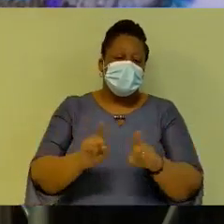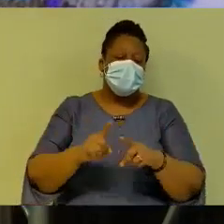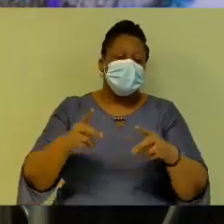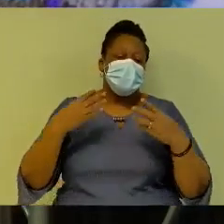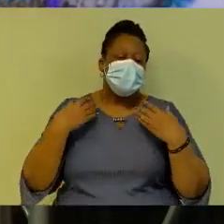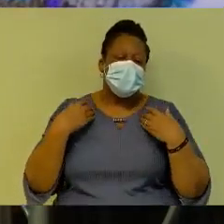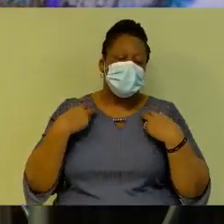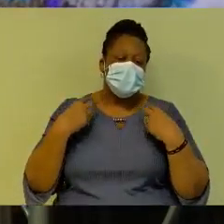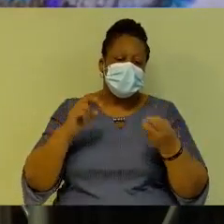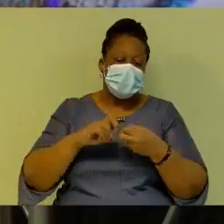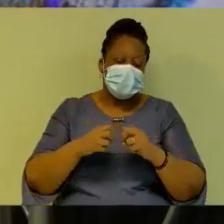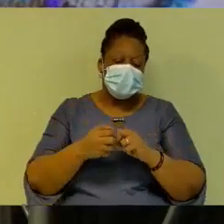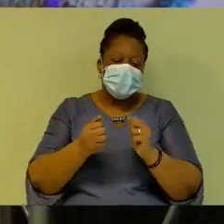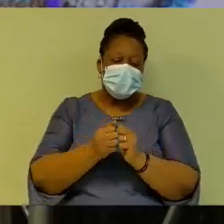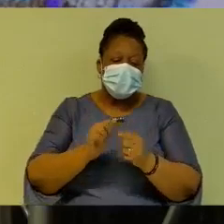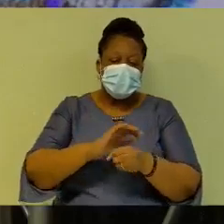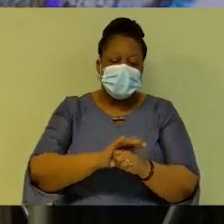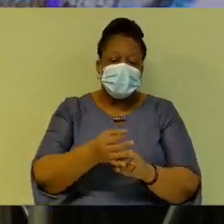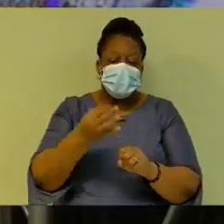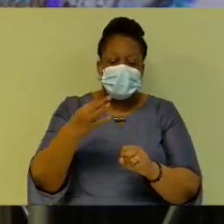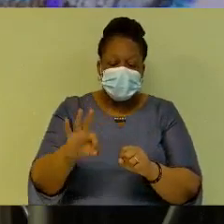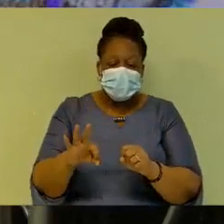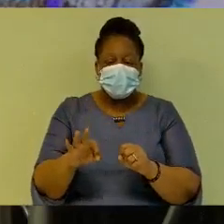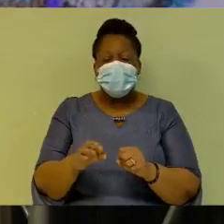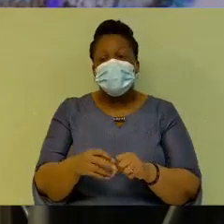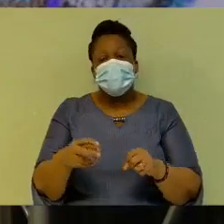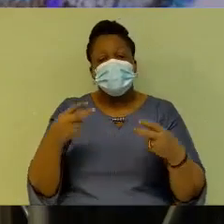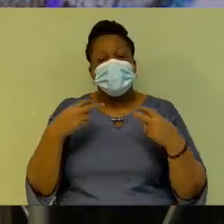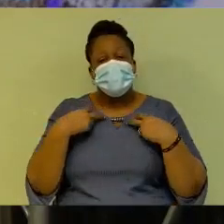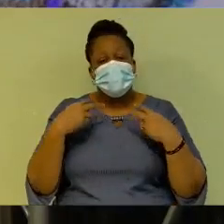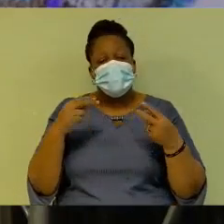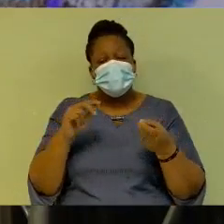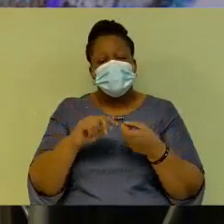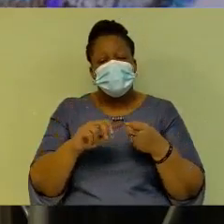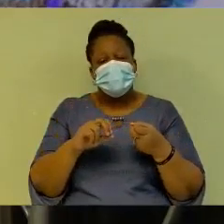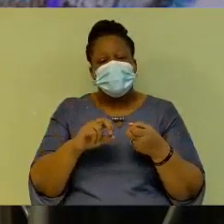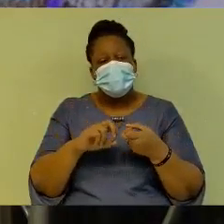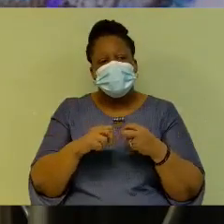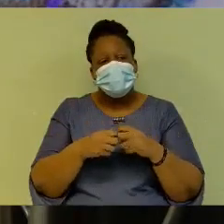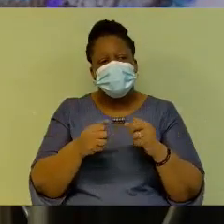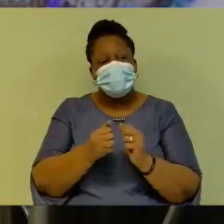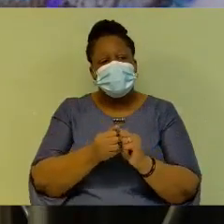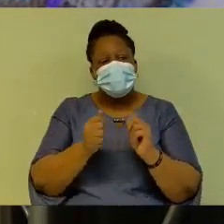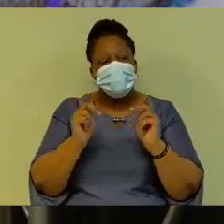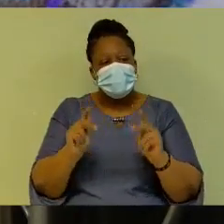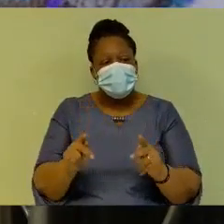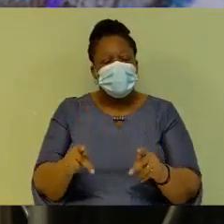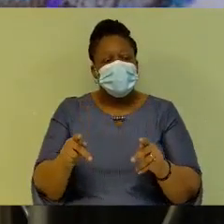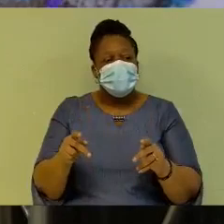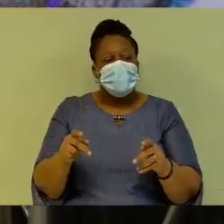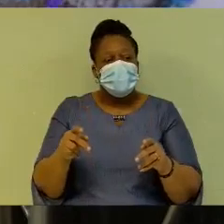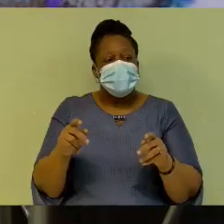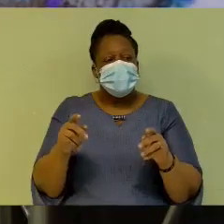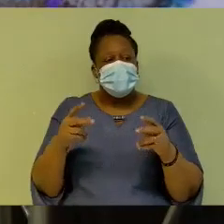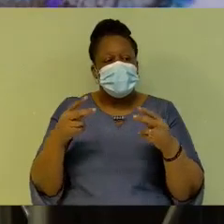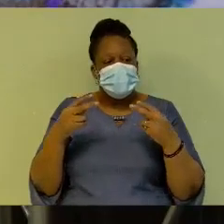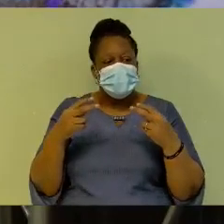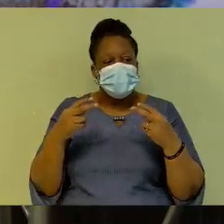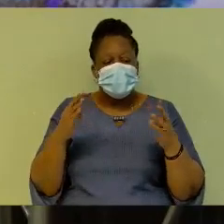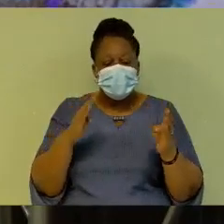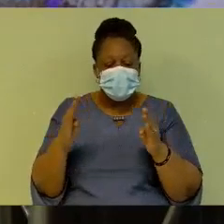economic effects, gender inequalities are often intensified during difficult times. Accordingly, the restriction on